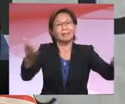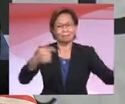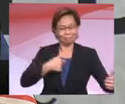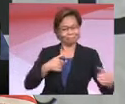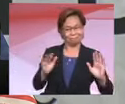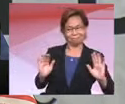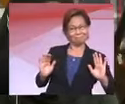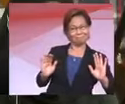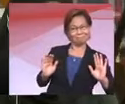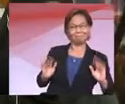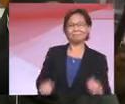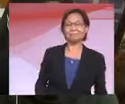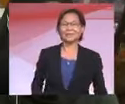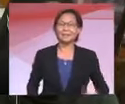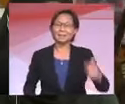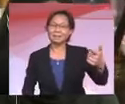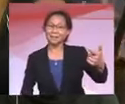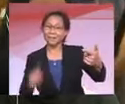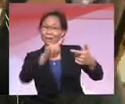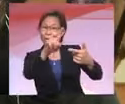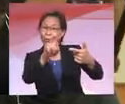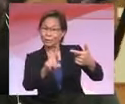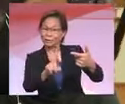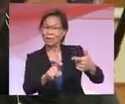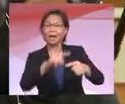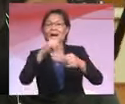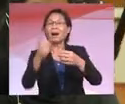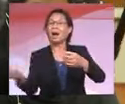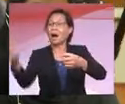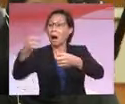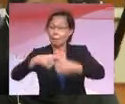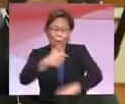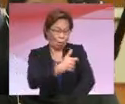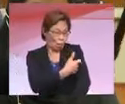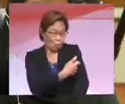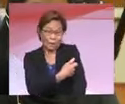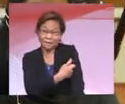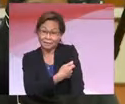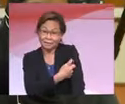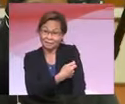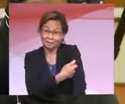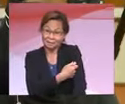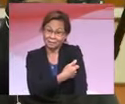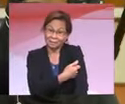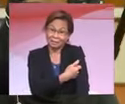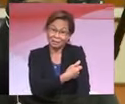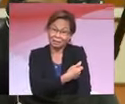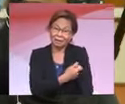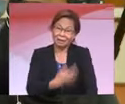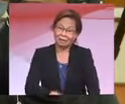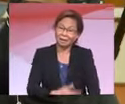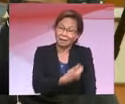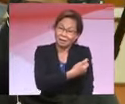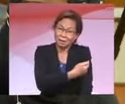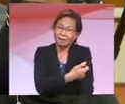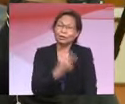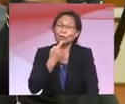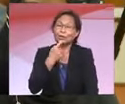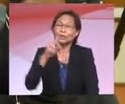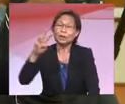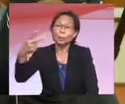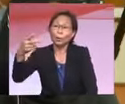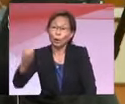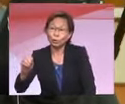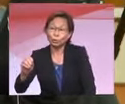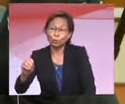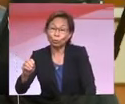my second question is about the vaccine. You have told that the WHO has confirmed